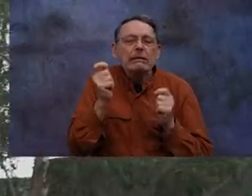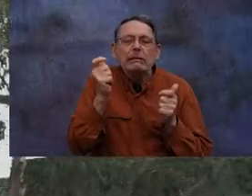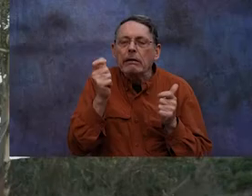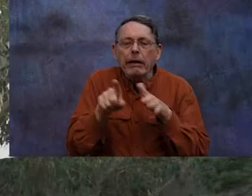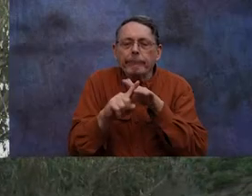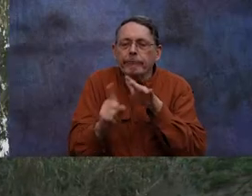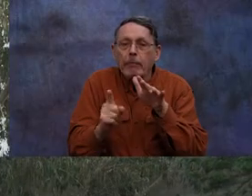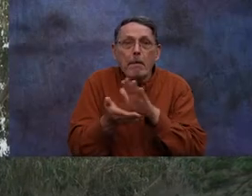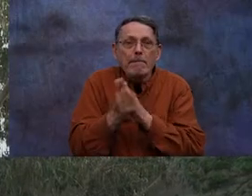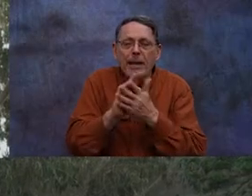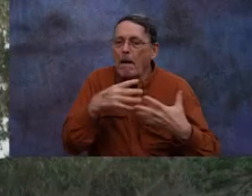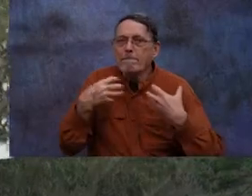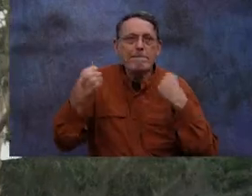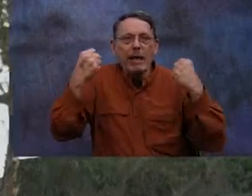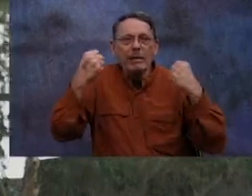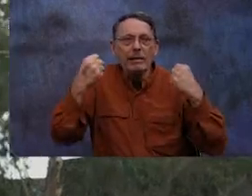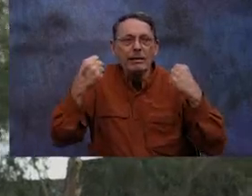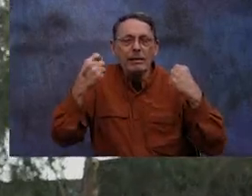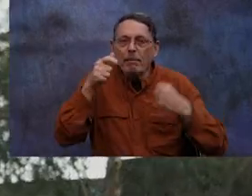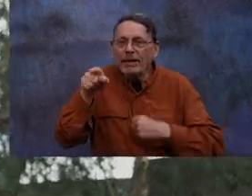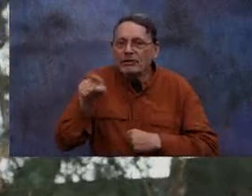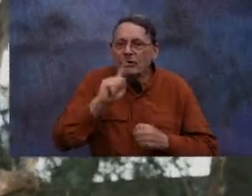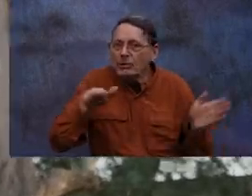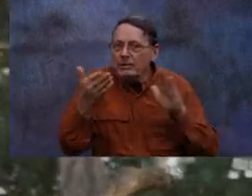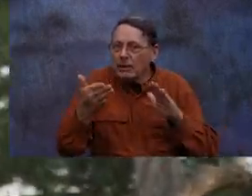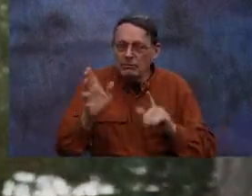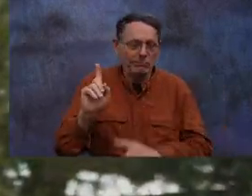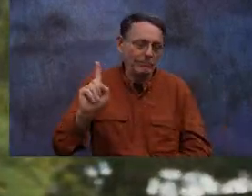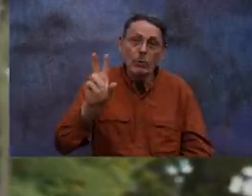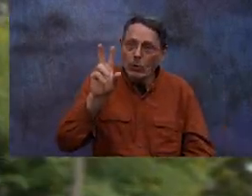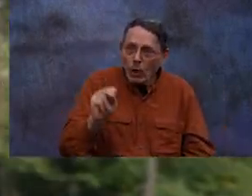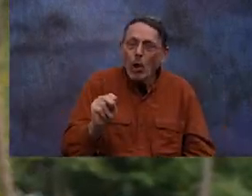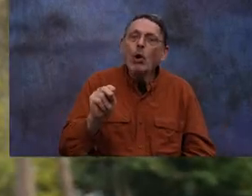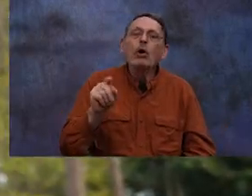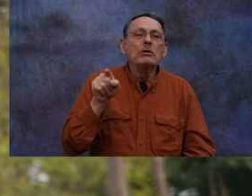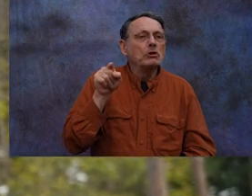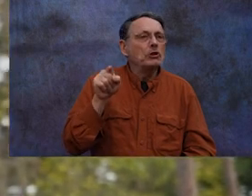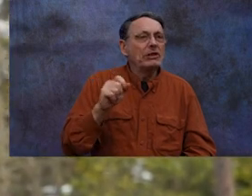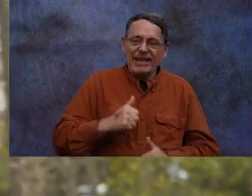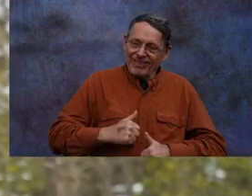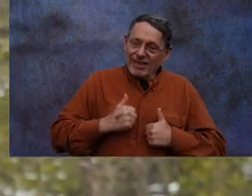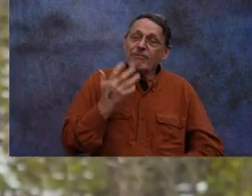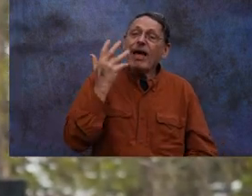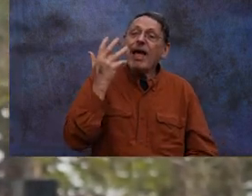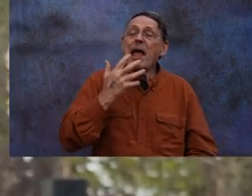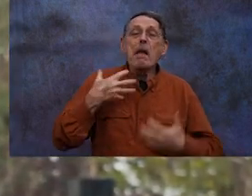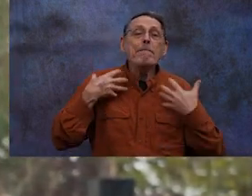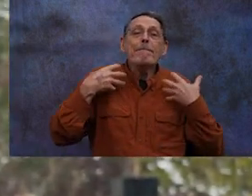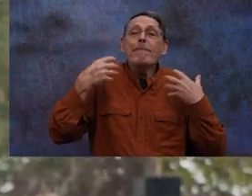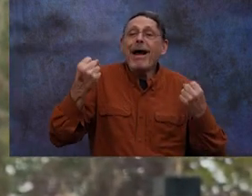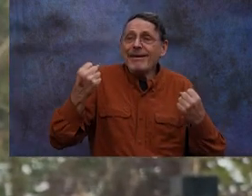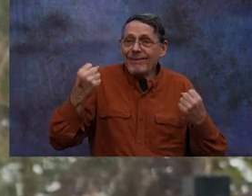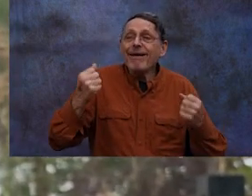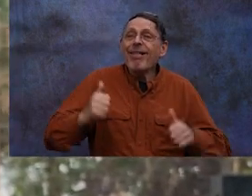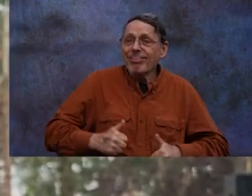Rose didn't just suddenly become mighty because she was dead. No, she lived a